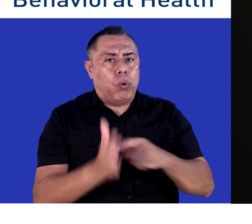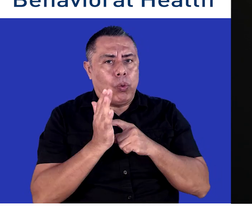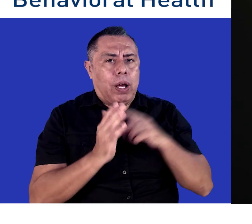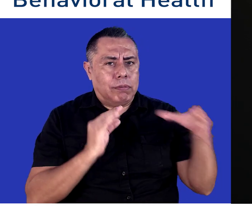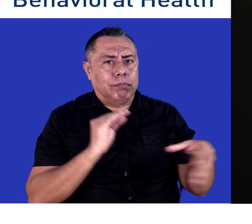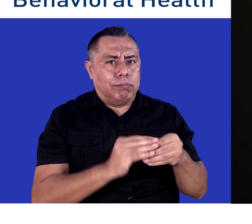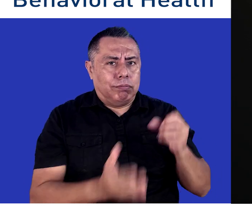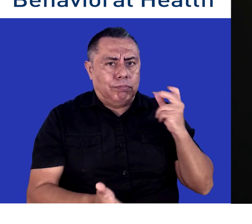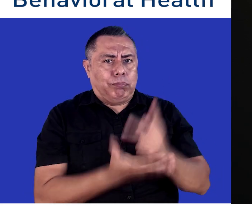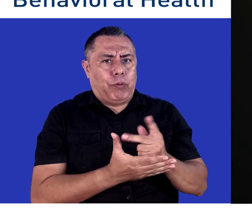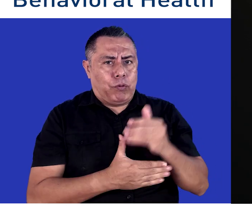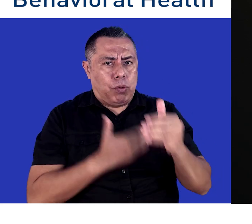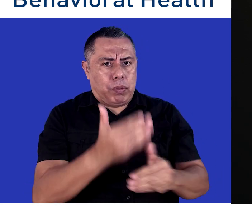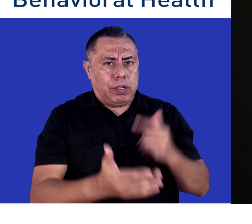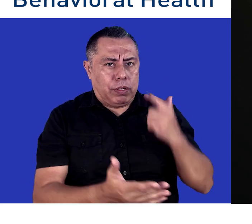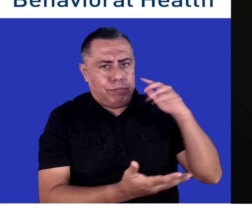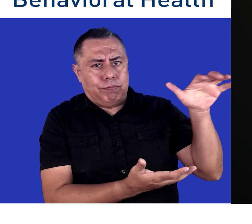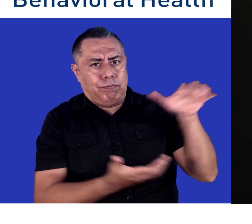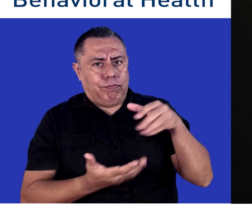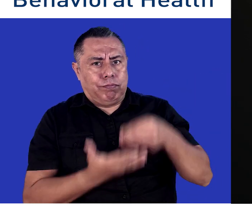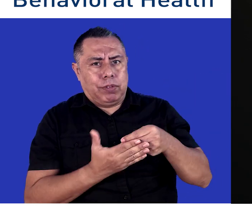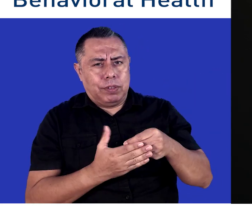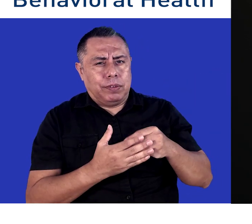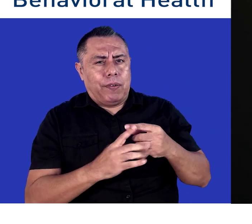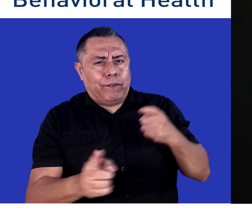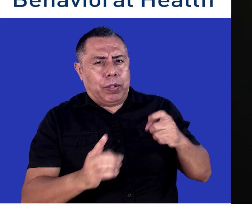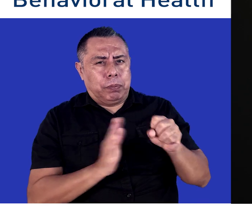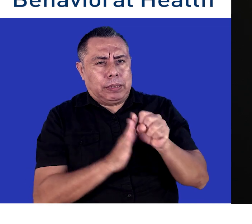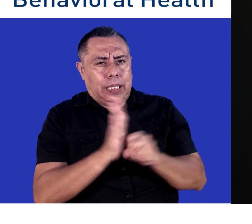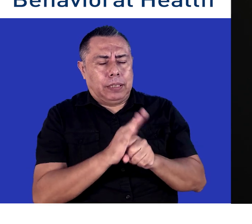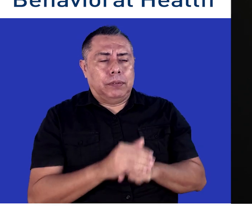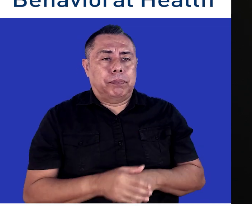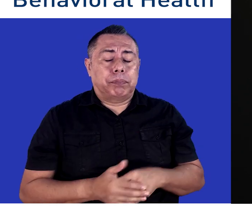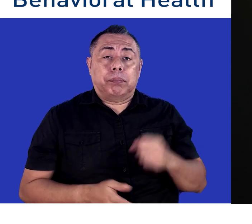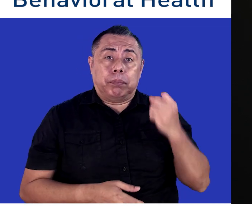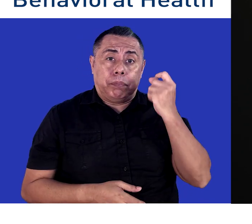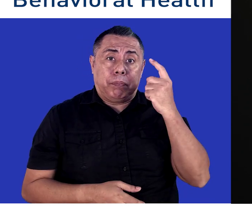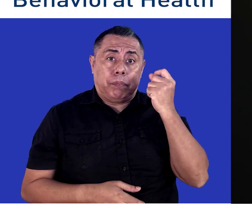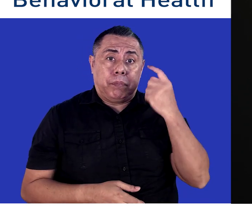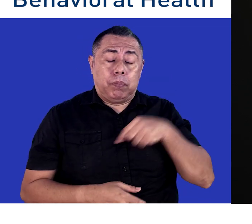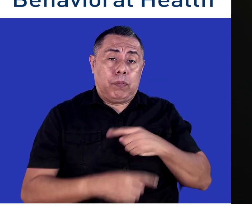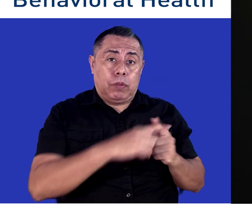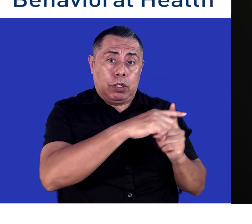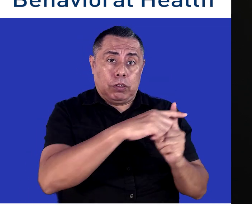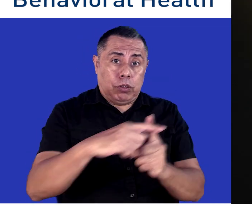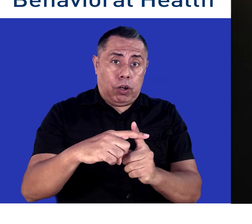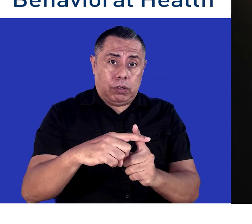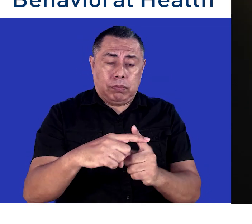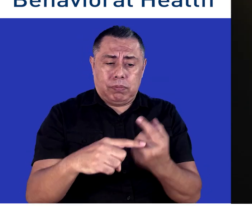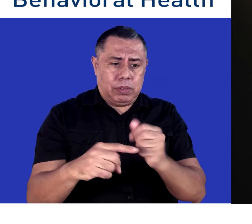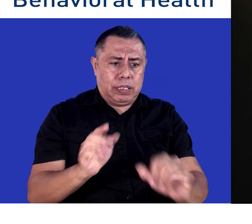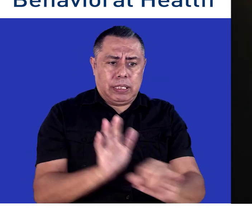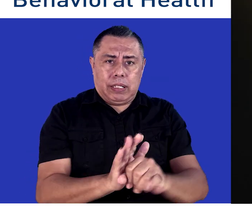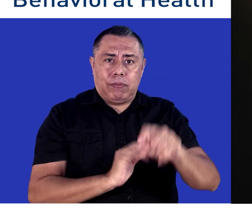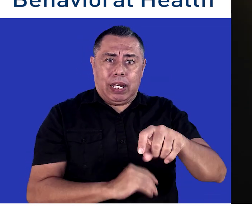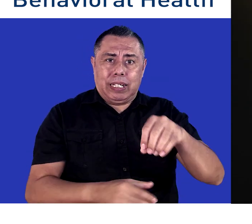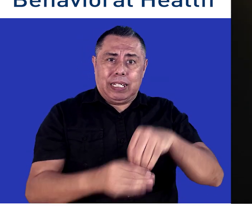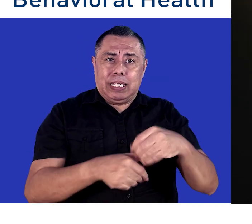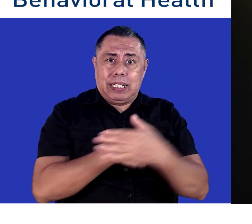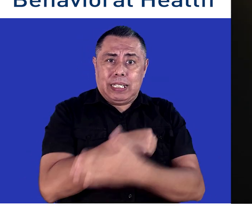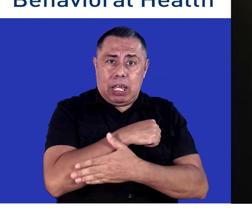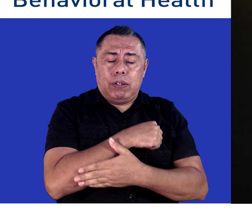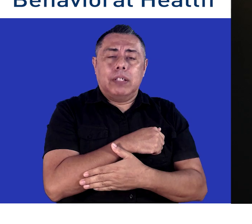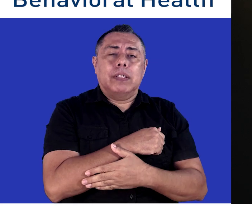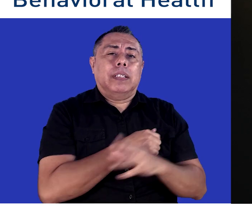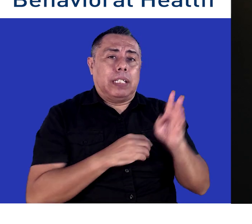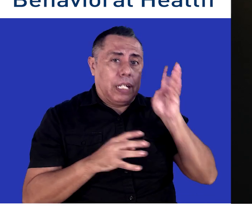and require an additional approval process to access funds from the state. By targeting an identified need